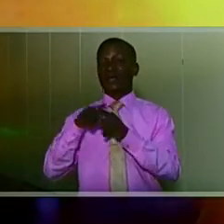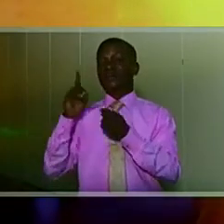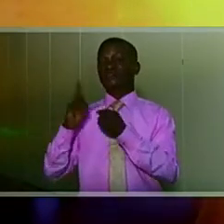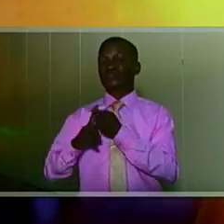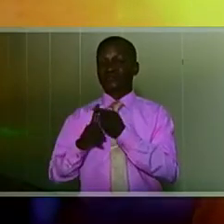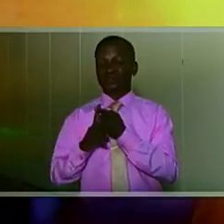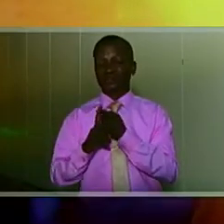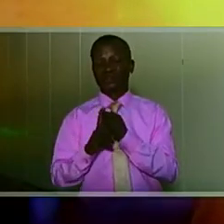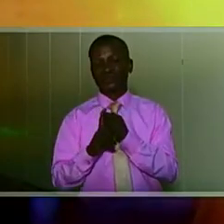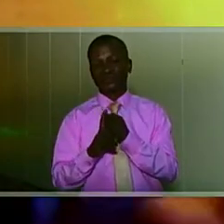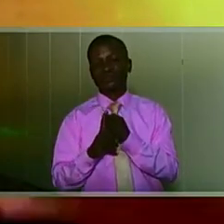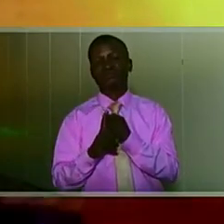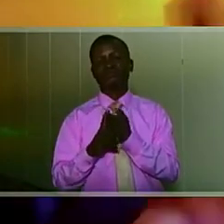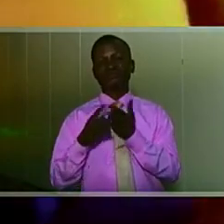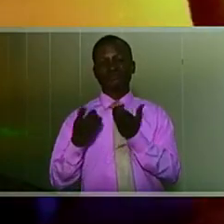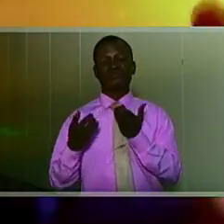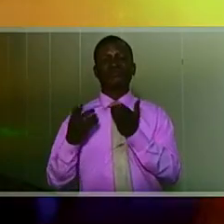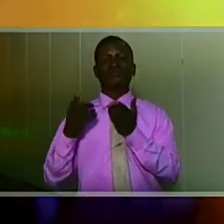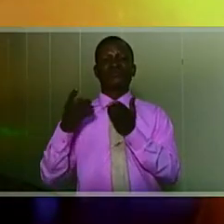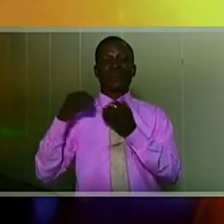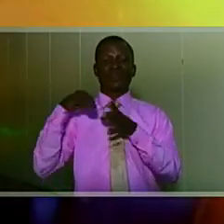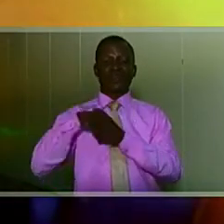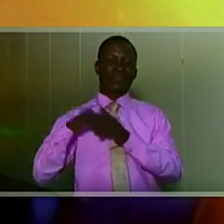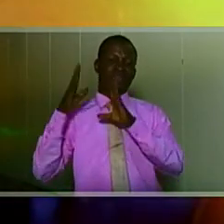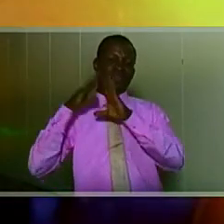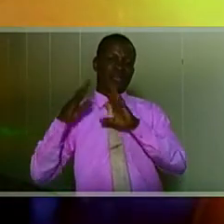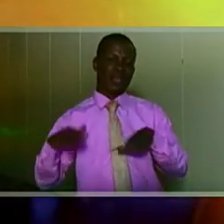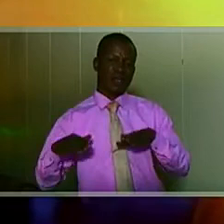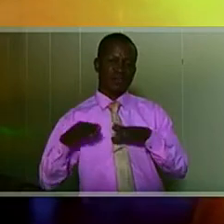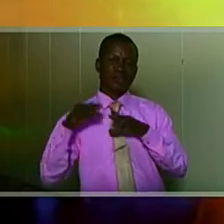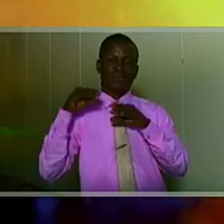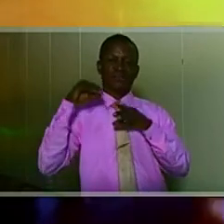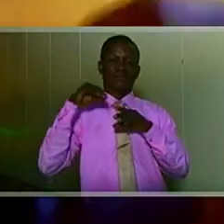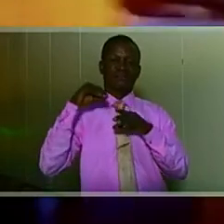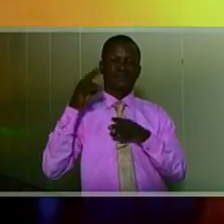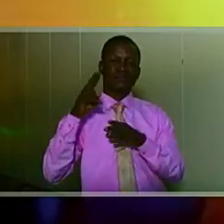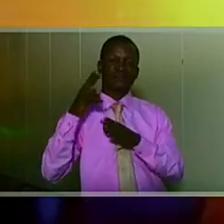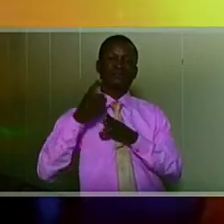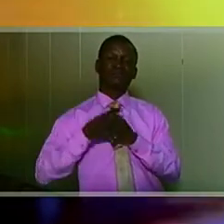being in the House in